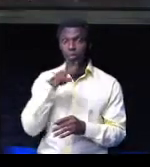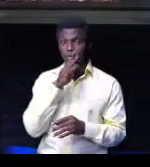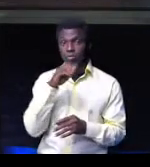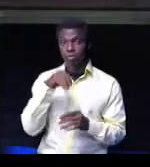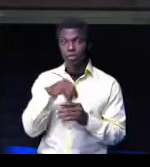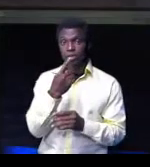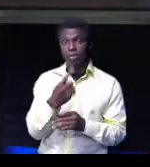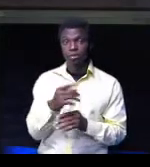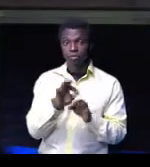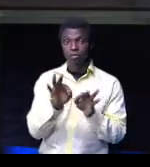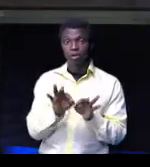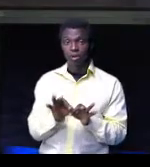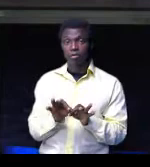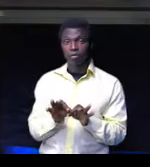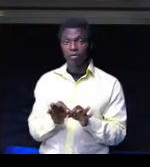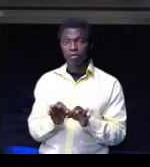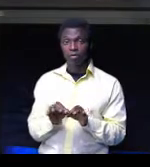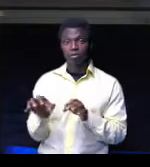form.